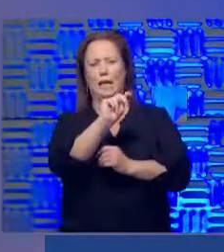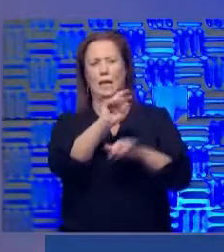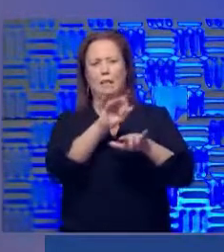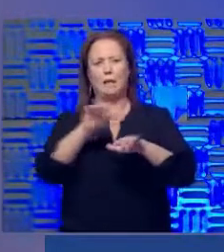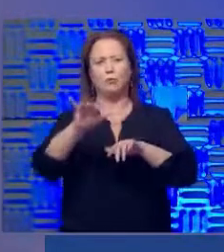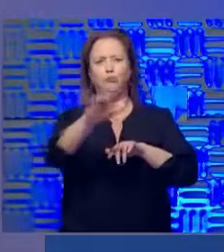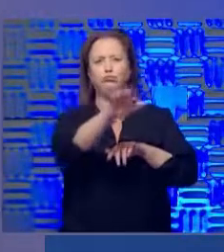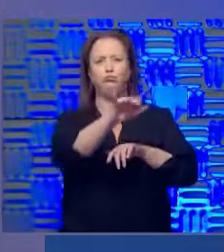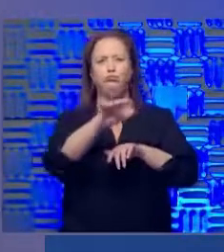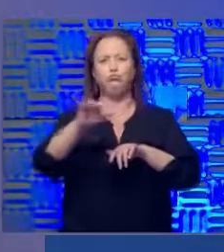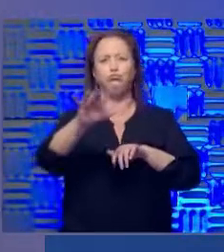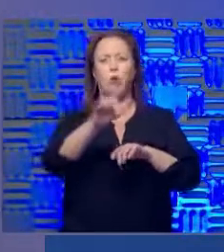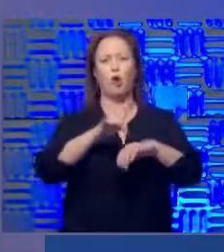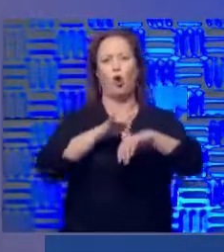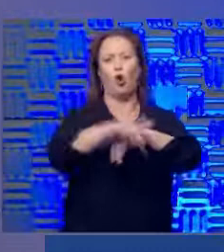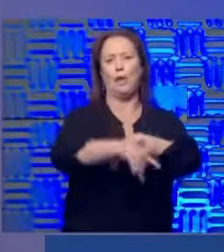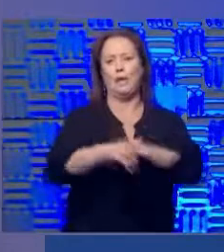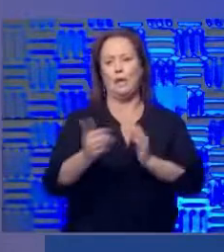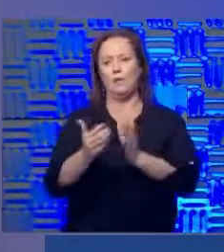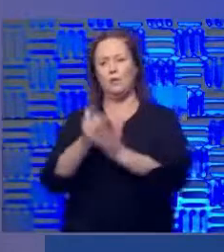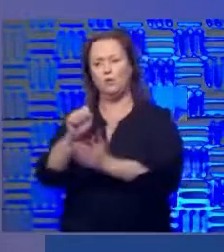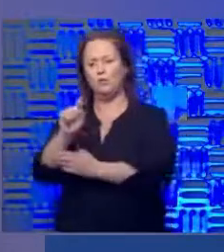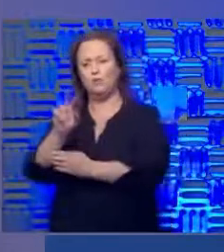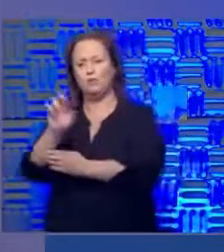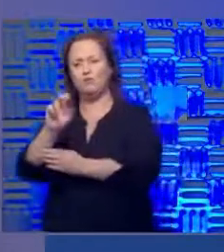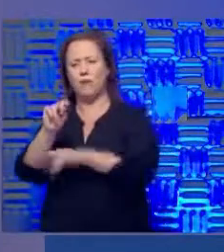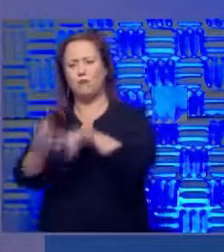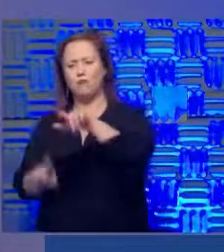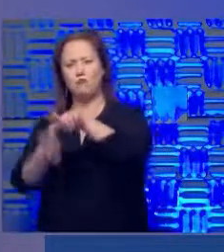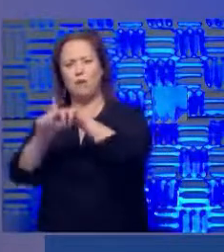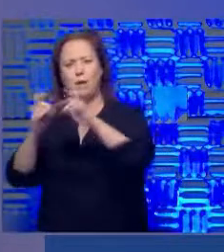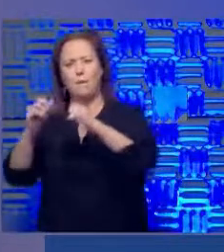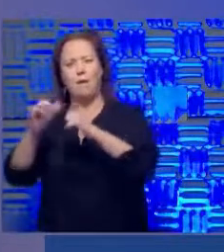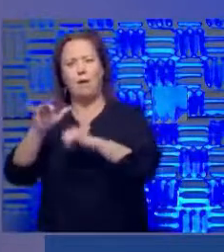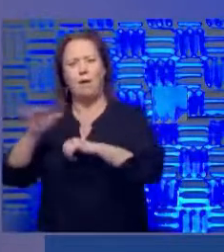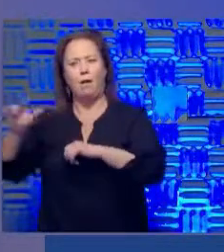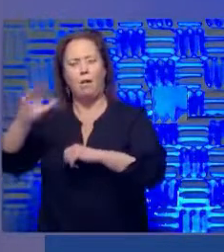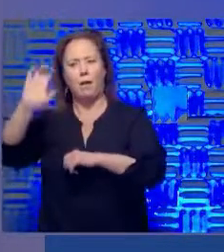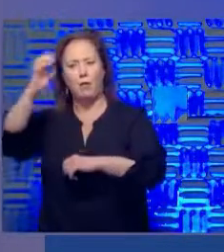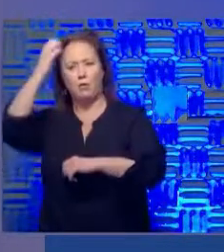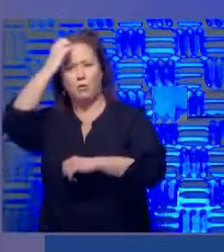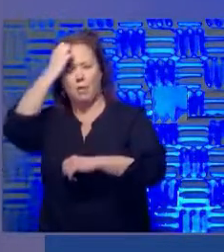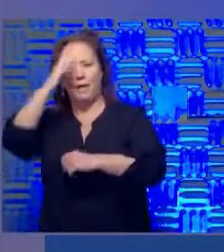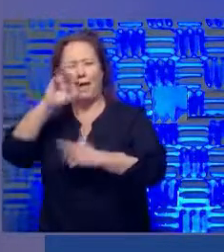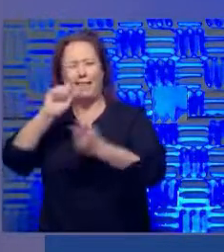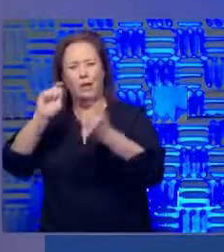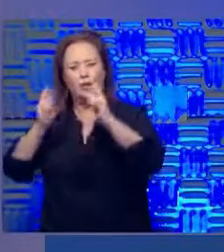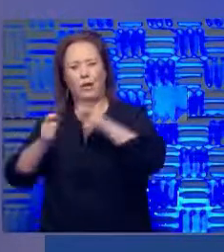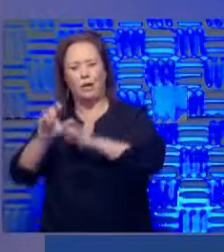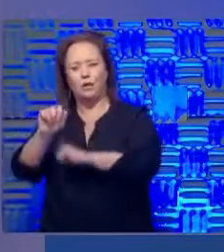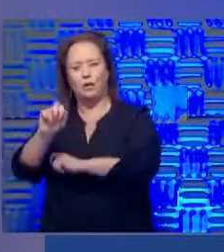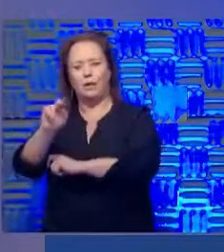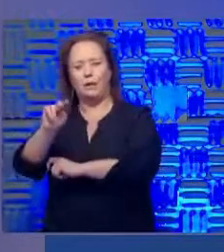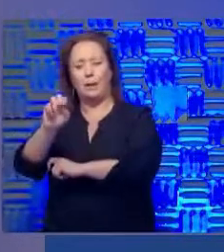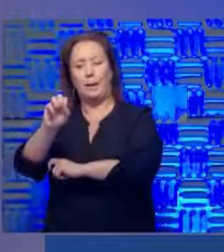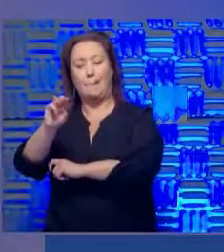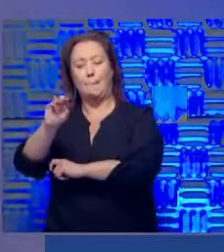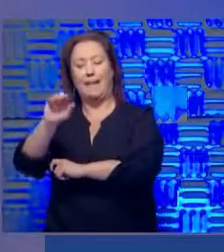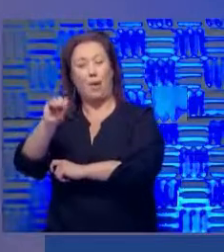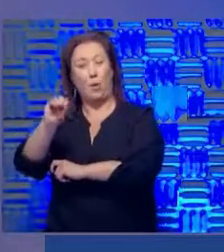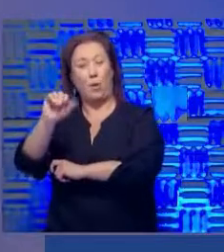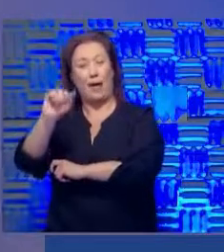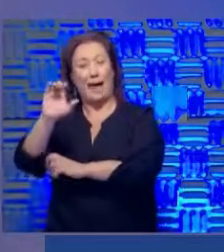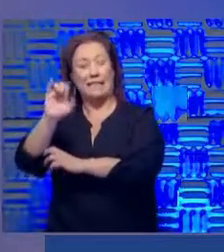then there's a new strain from Europe with this mutation in the amino acid that maybe just causes to be